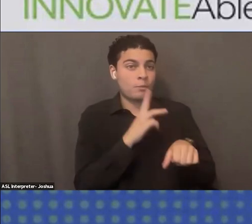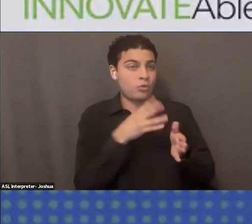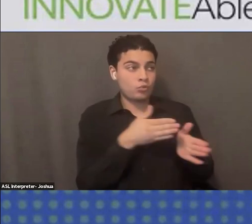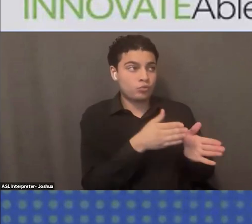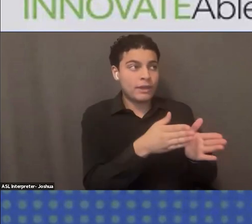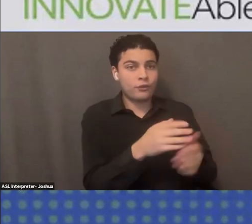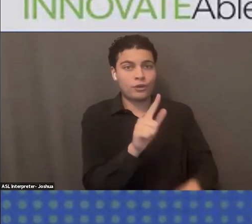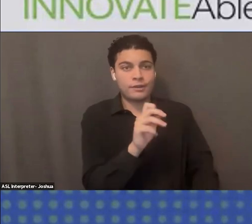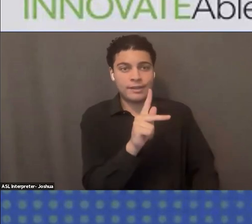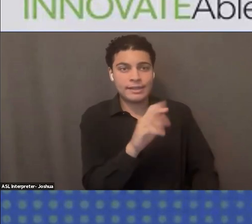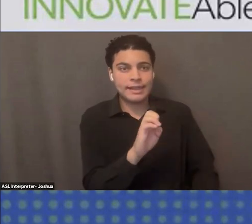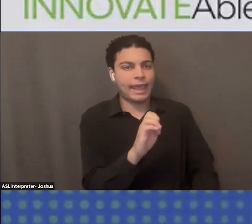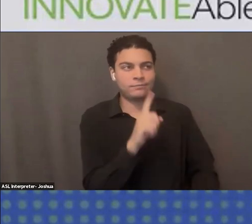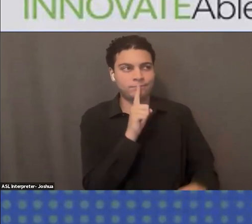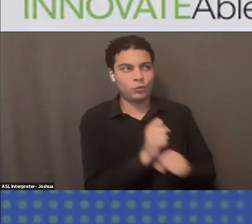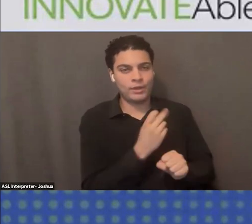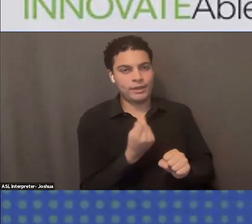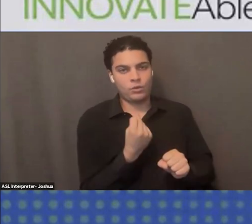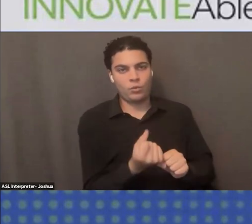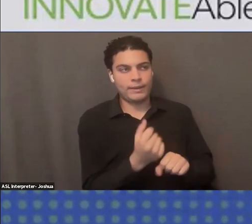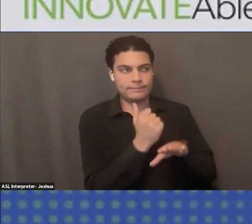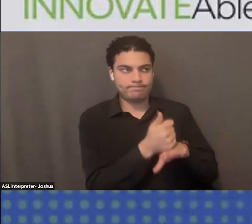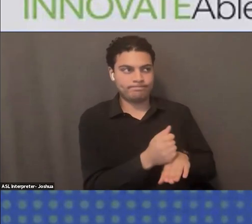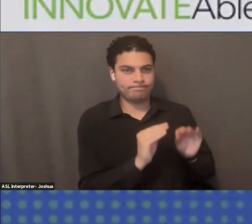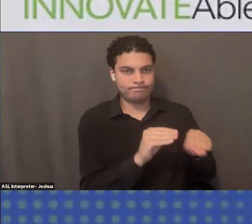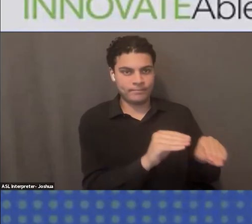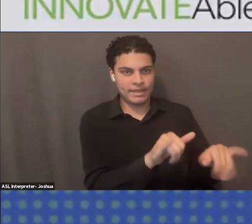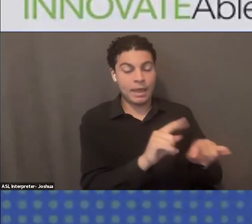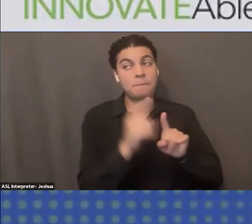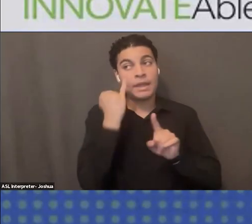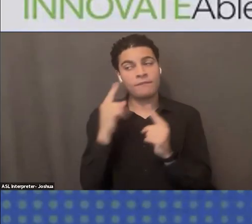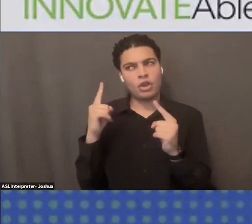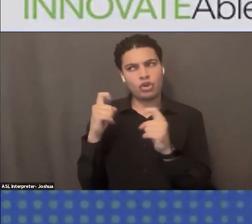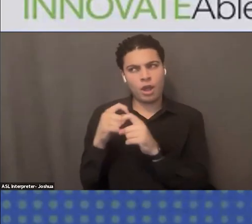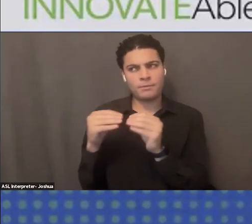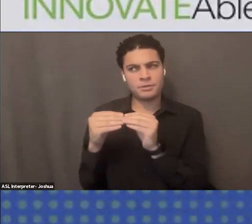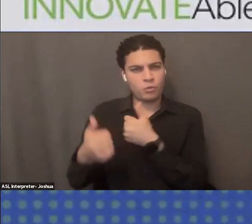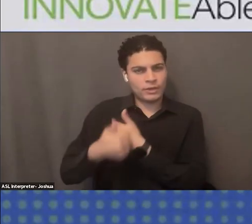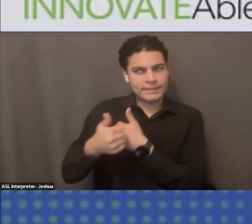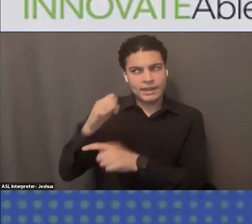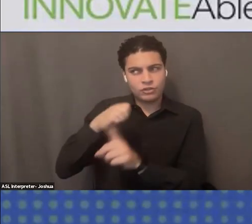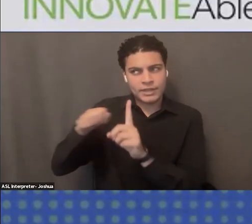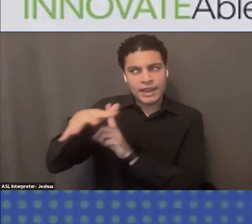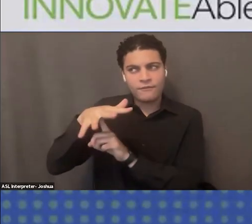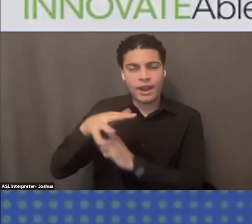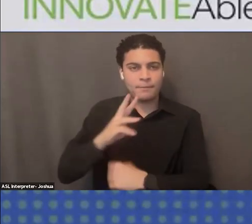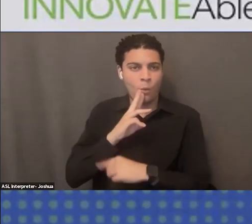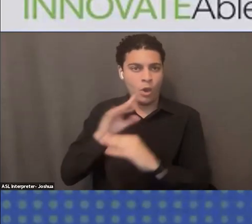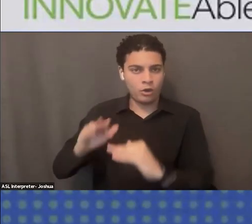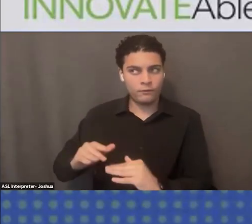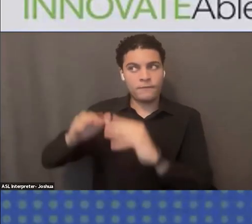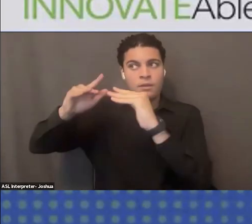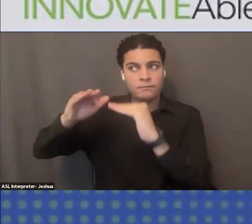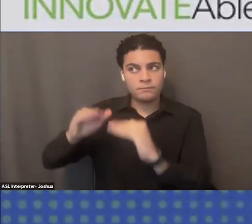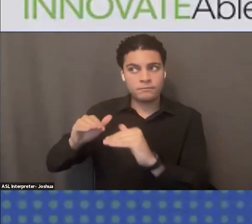situation where you're talking about freezing, thawing, tidal waters, changing tides conditions that could be